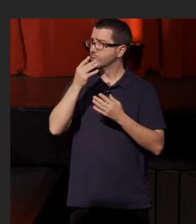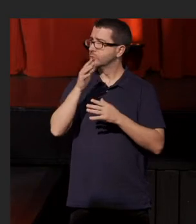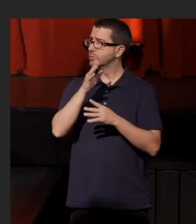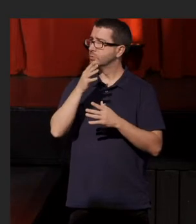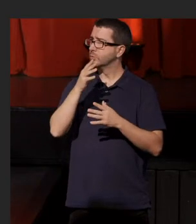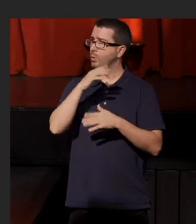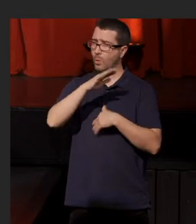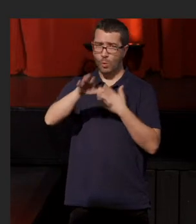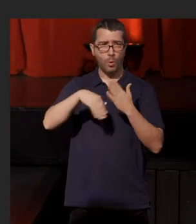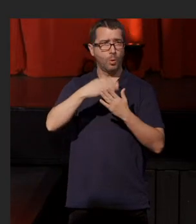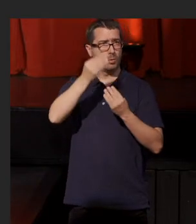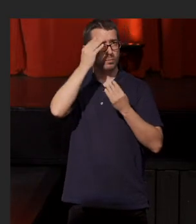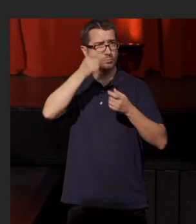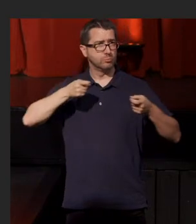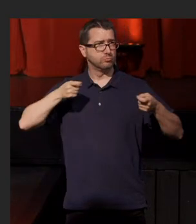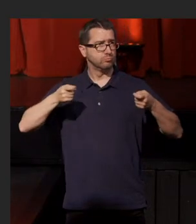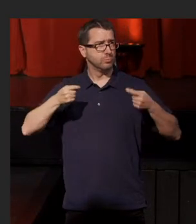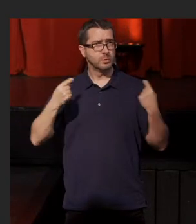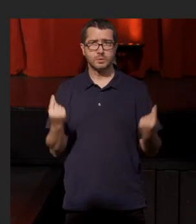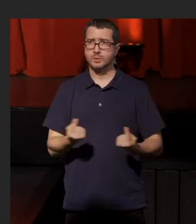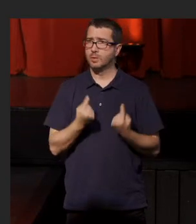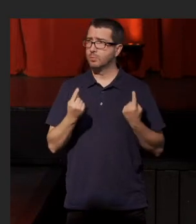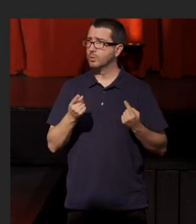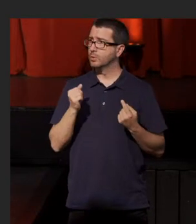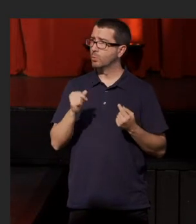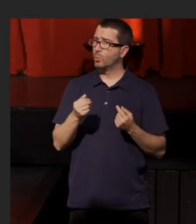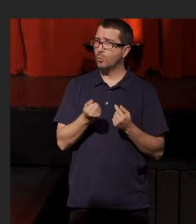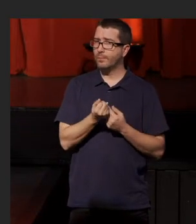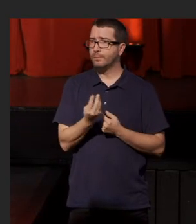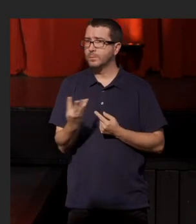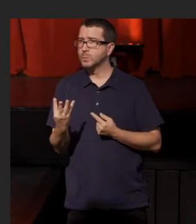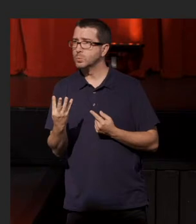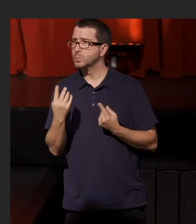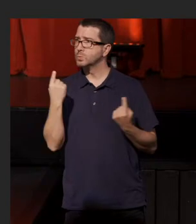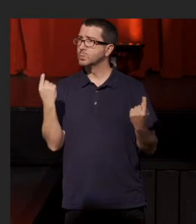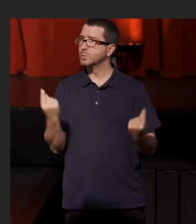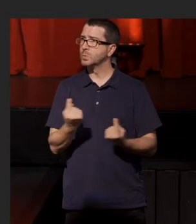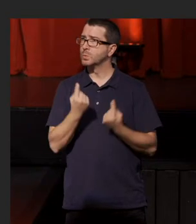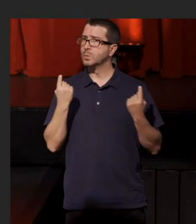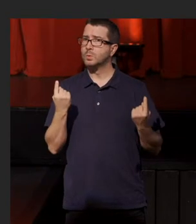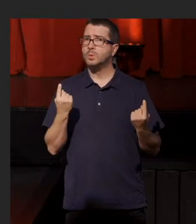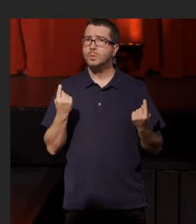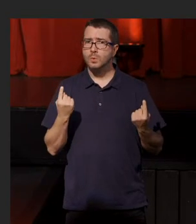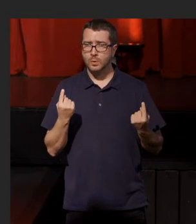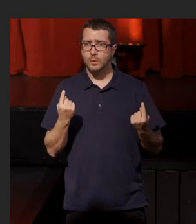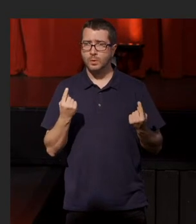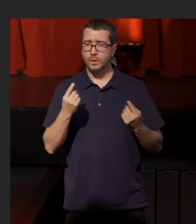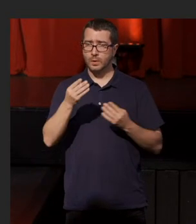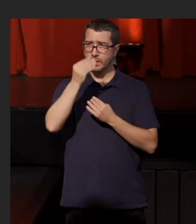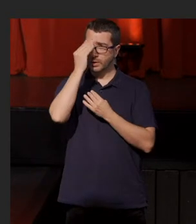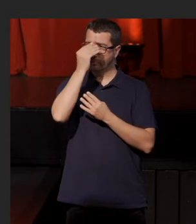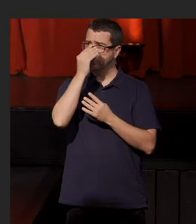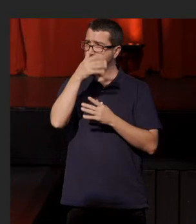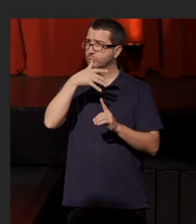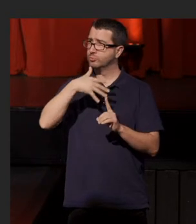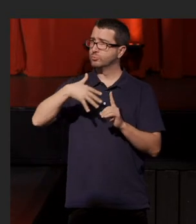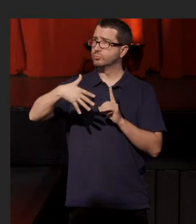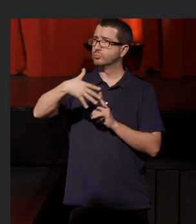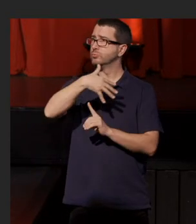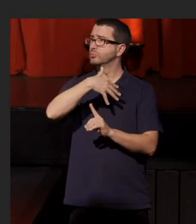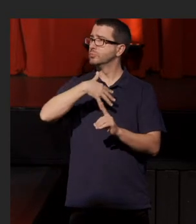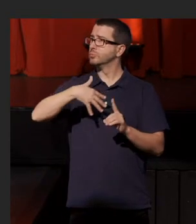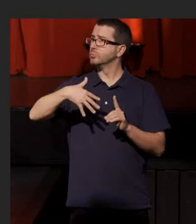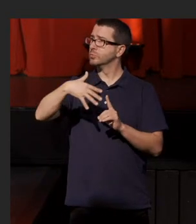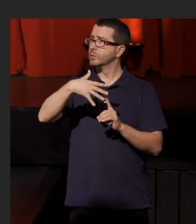already controlled by someone or multiple someones. Our information environments are